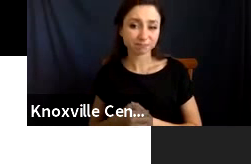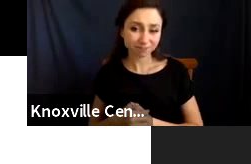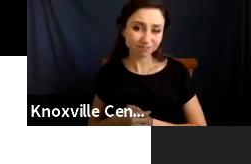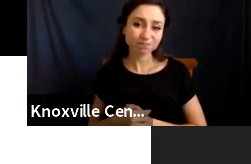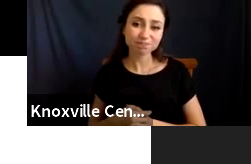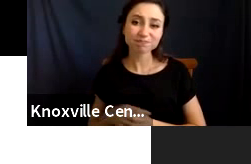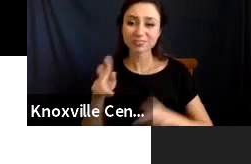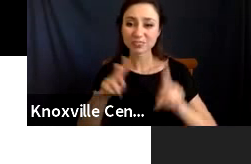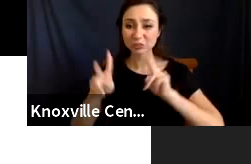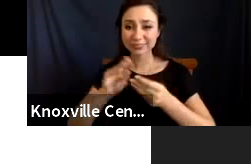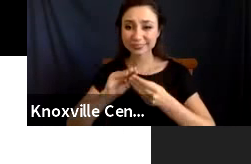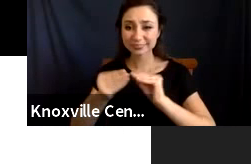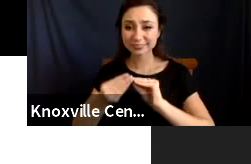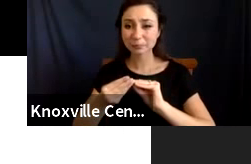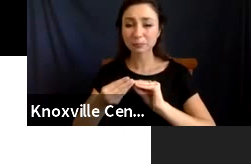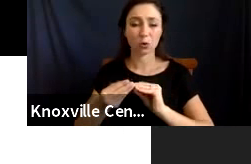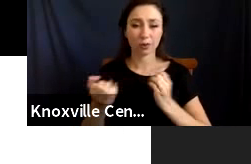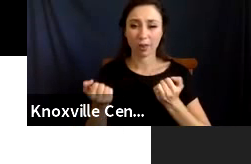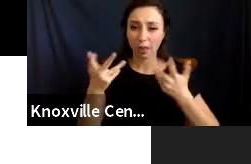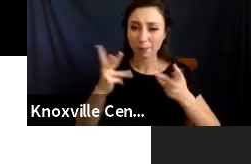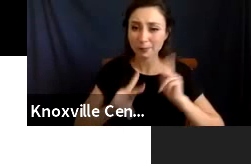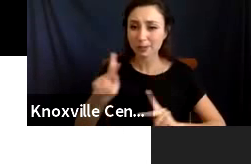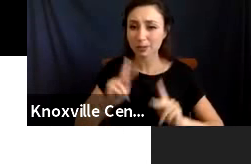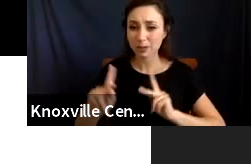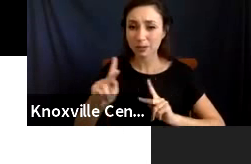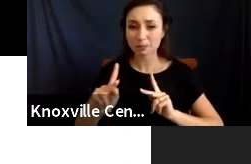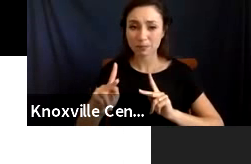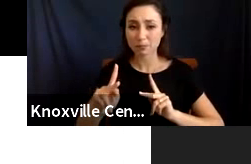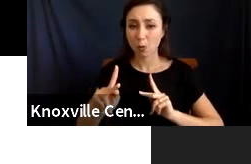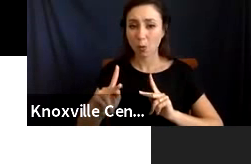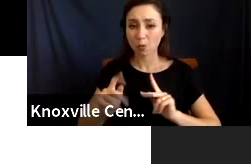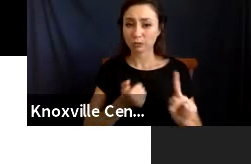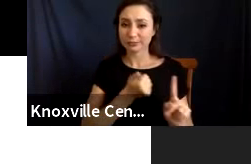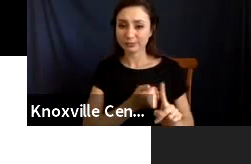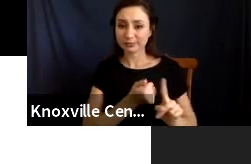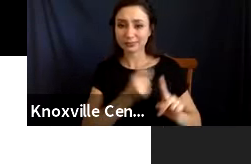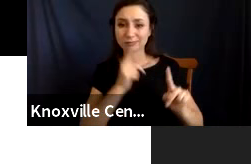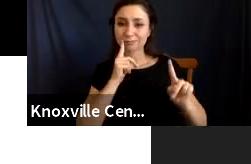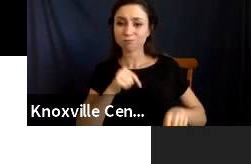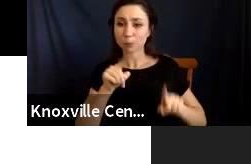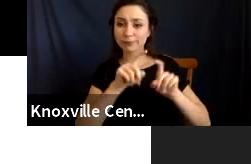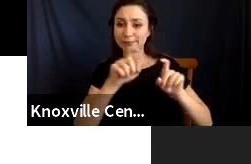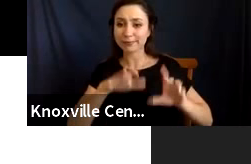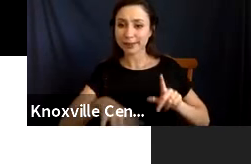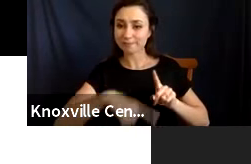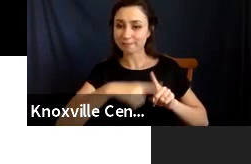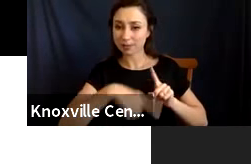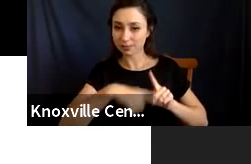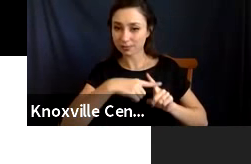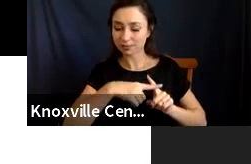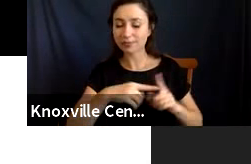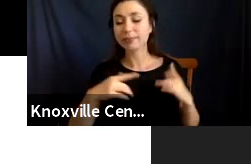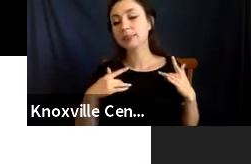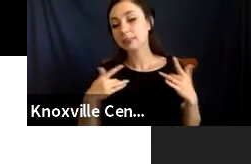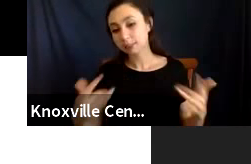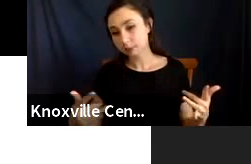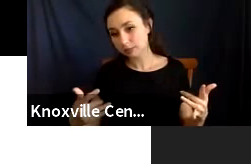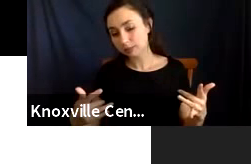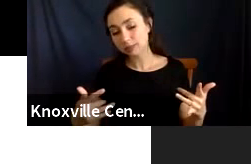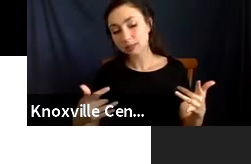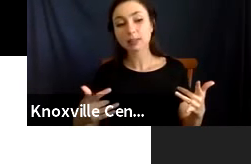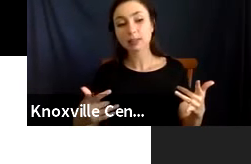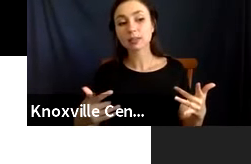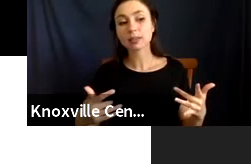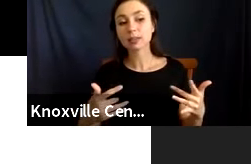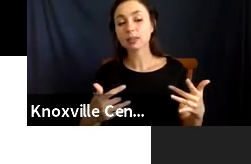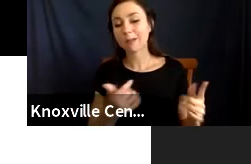looking at the number of people that are self-reporting as having tested positive, which typically on our